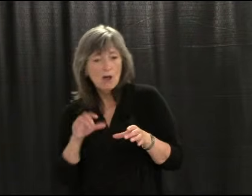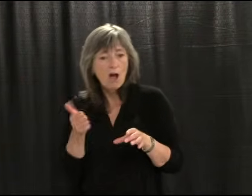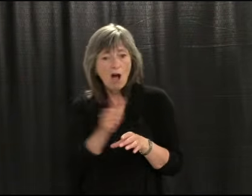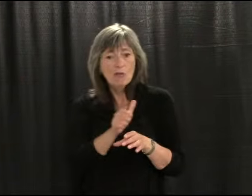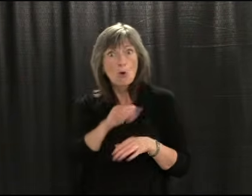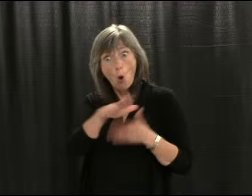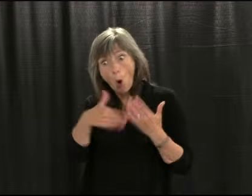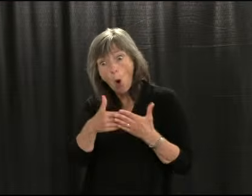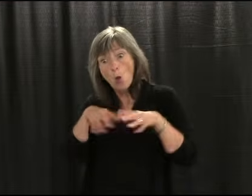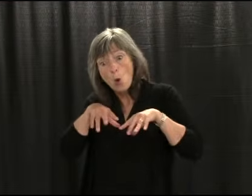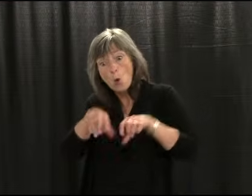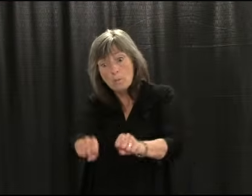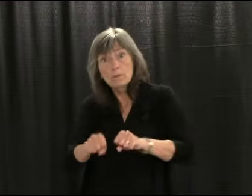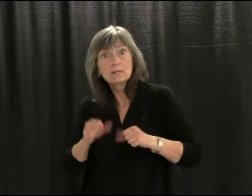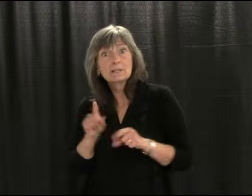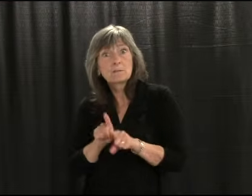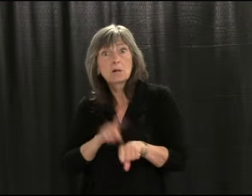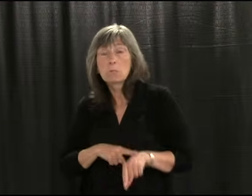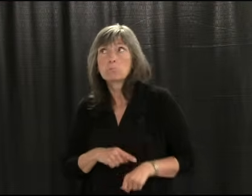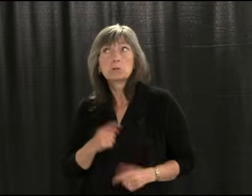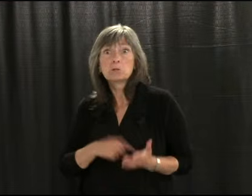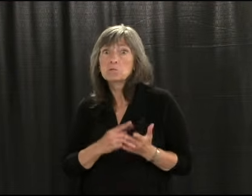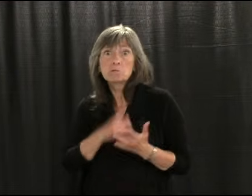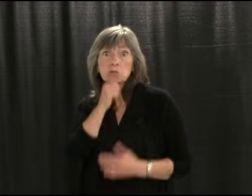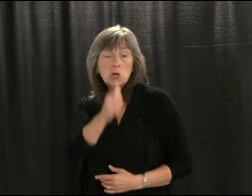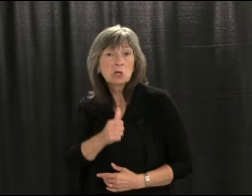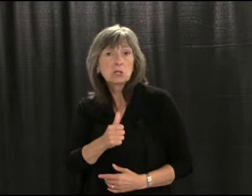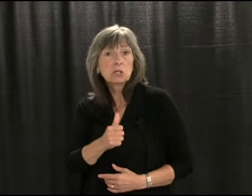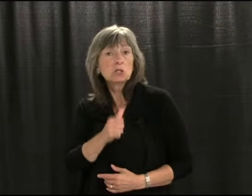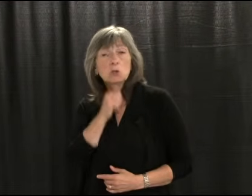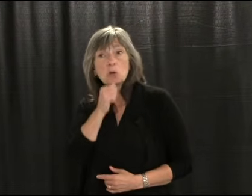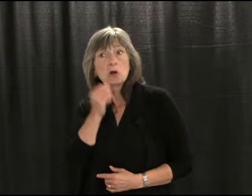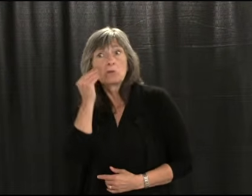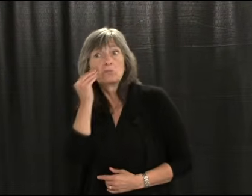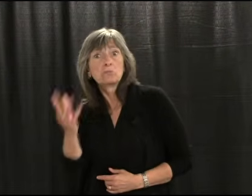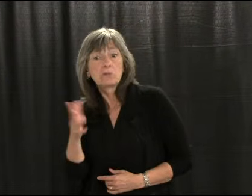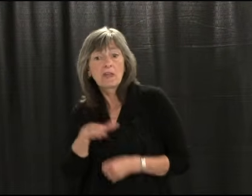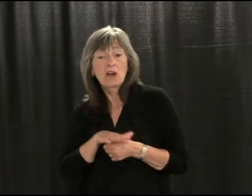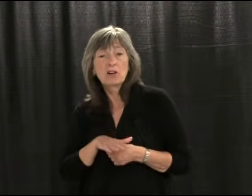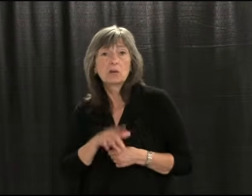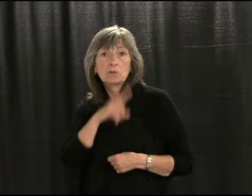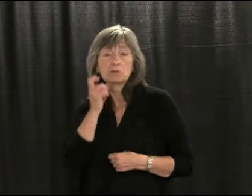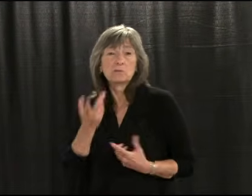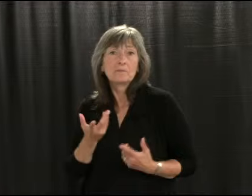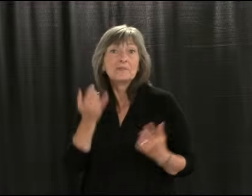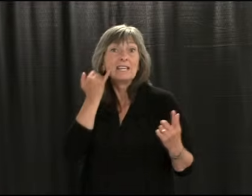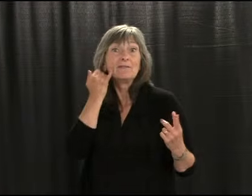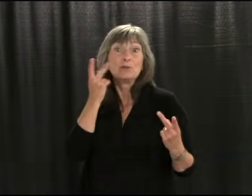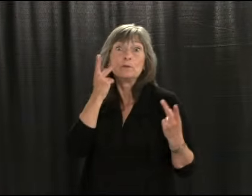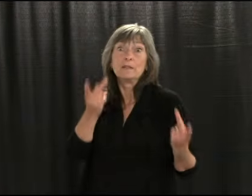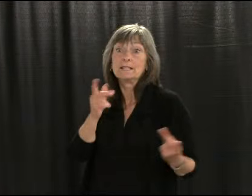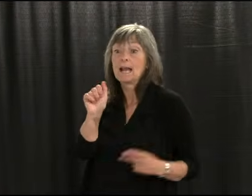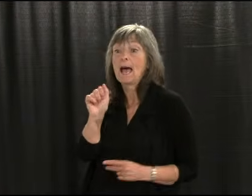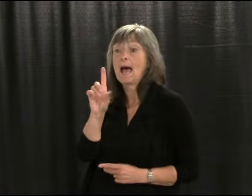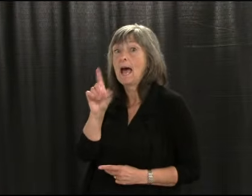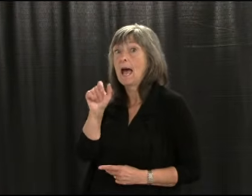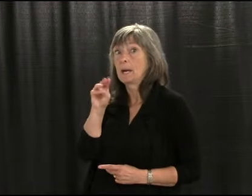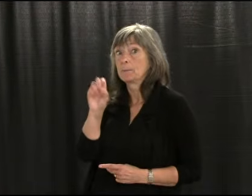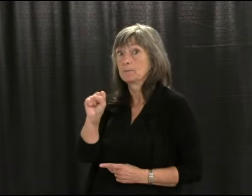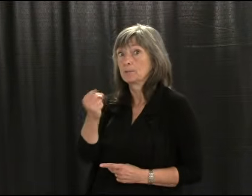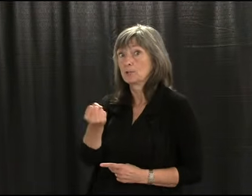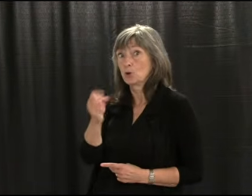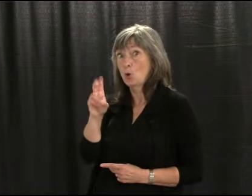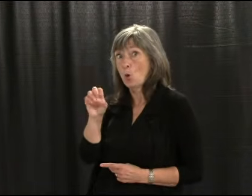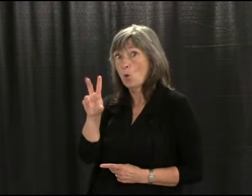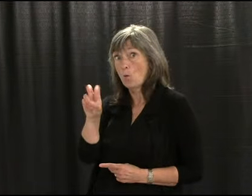in that area would have been impacted. So we're certainly sensitive to that as well. Like if anyone had a chance to visit Adams Cove, I did after the first fire back in May. Like, it